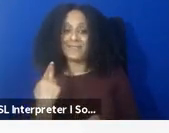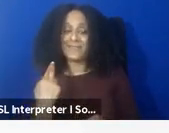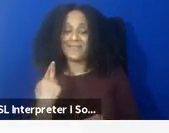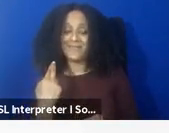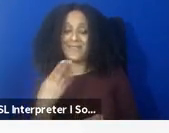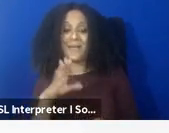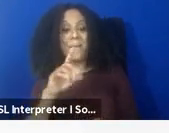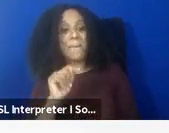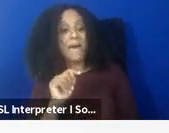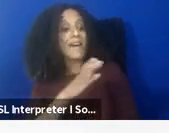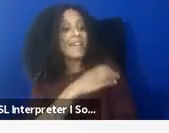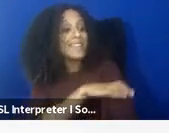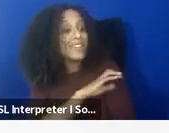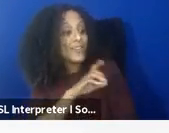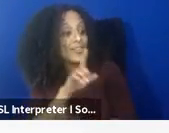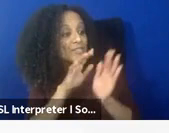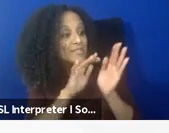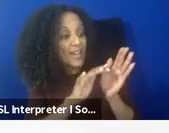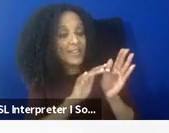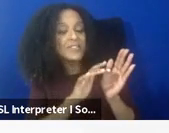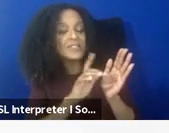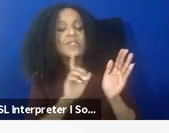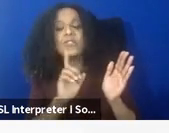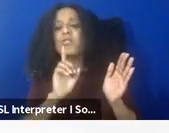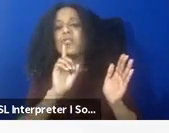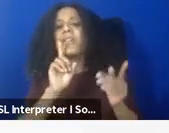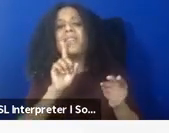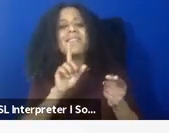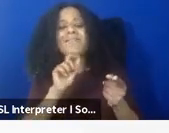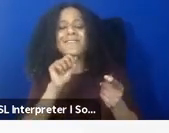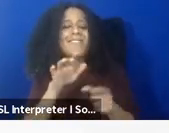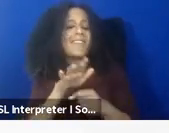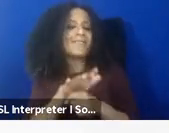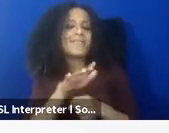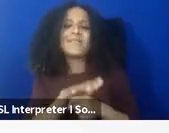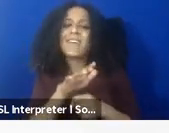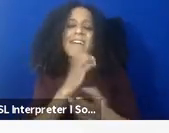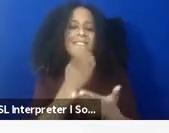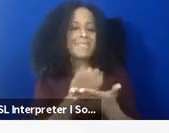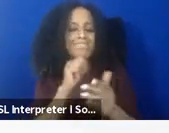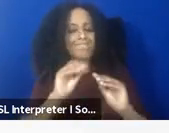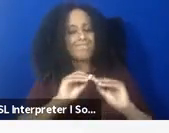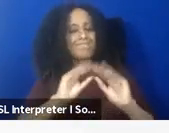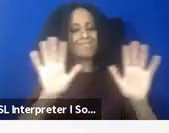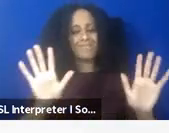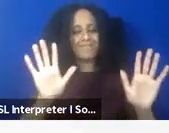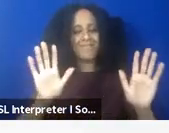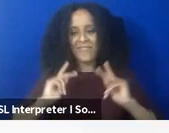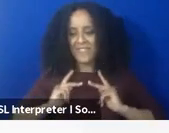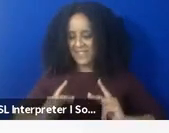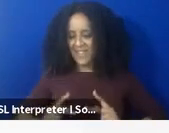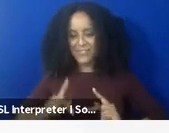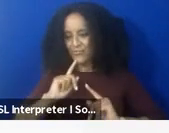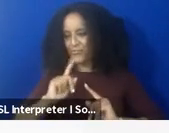But in terms of clinical studies, they're a little bit less compelling evidence. Vestibular anatomy and physiology is very complicated.